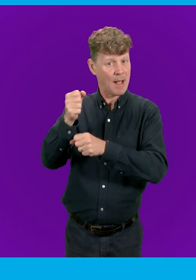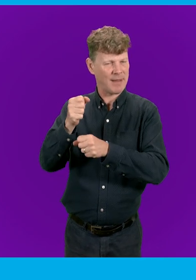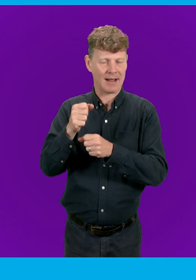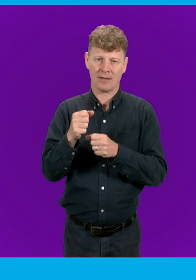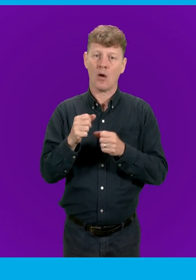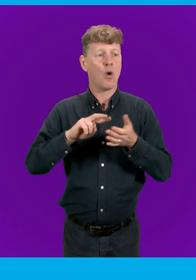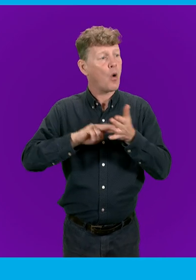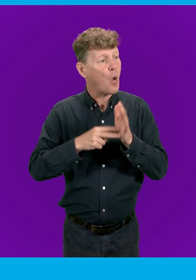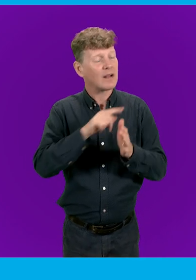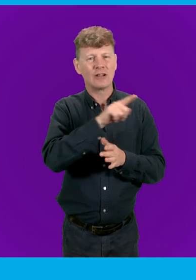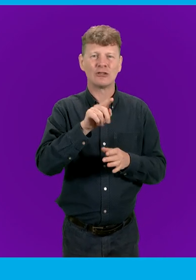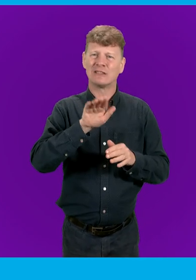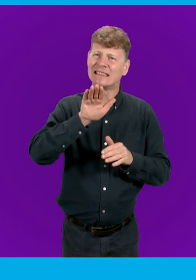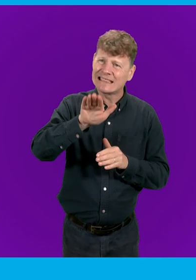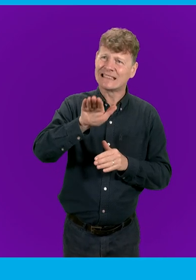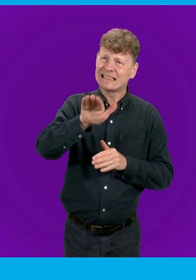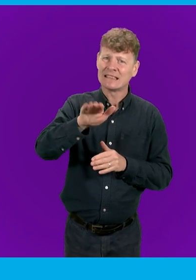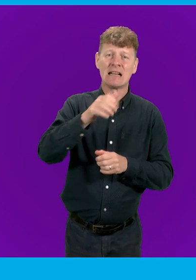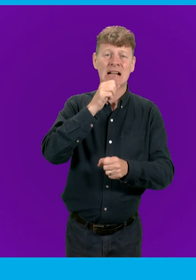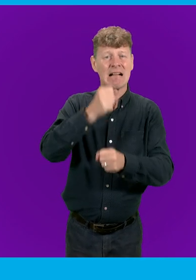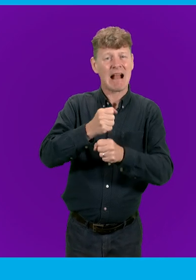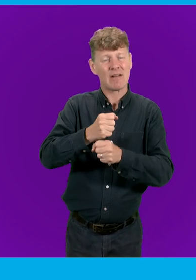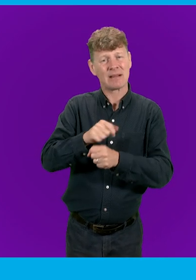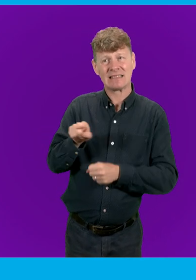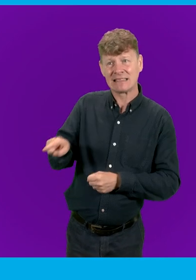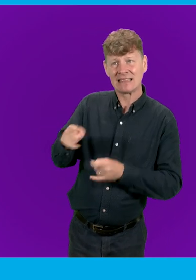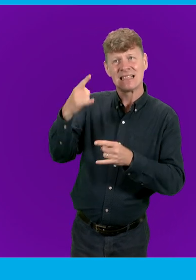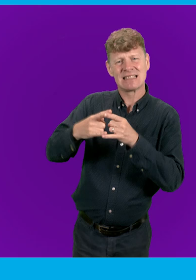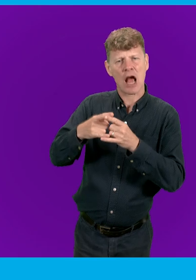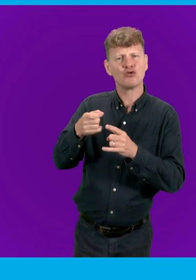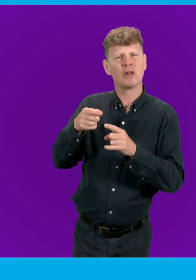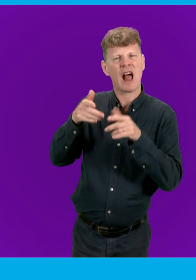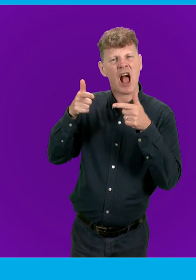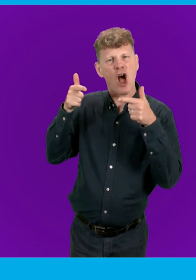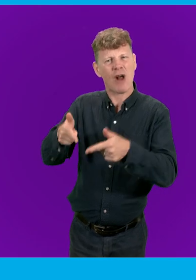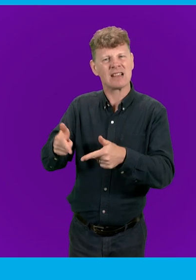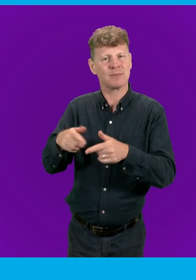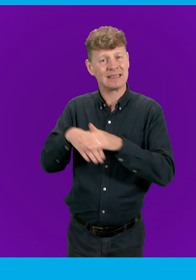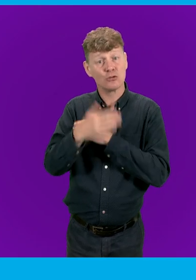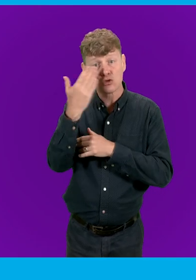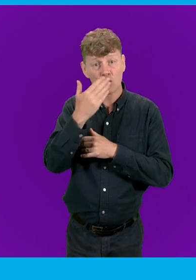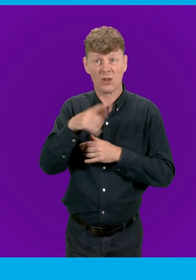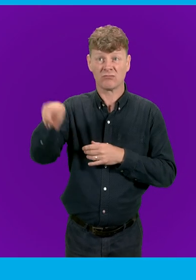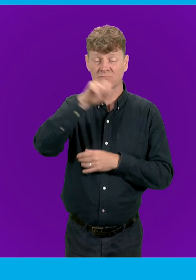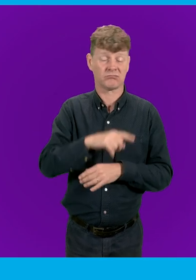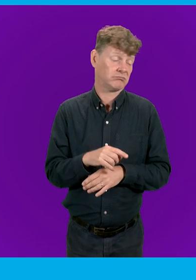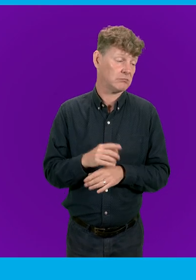for organisations to get the government to pay any attention to the problem of sexual harassment in schools. They just weren't, nobody was